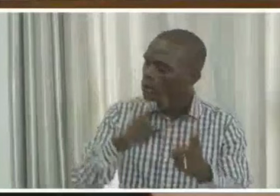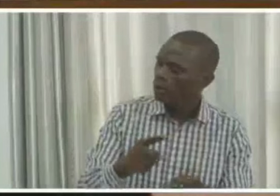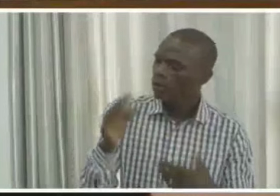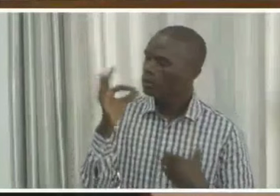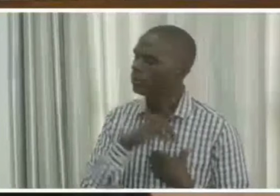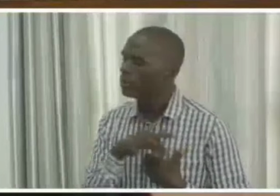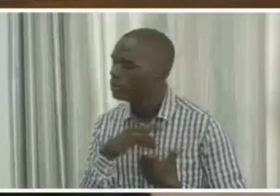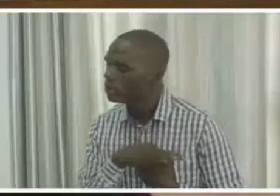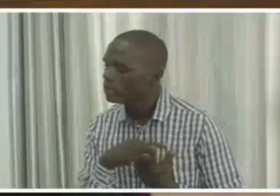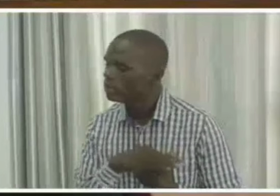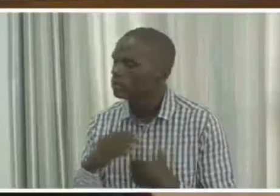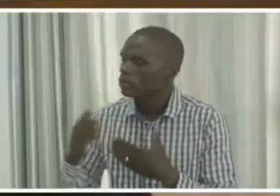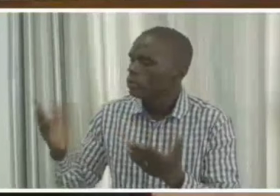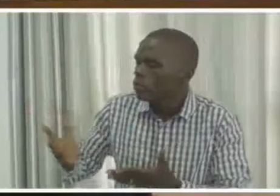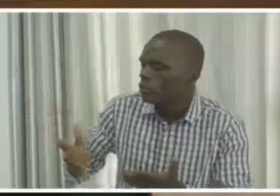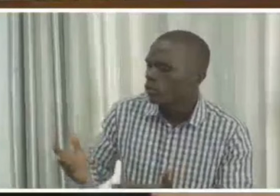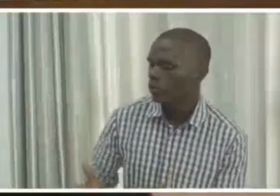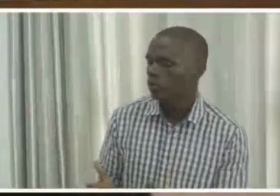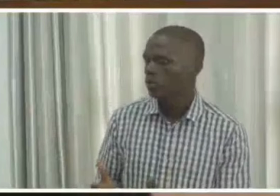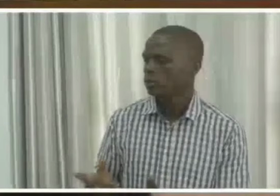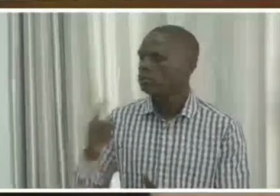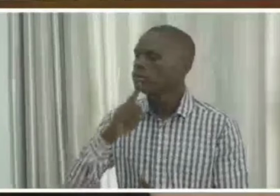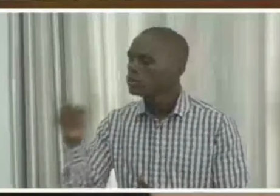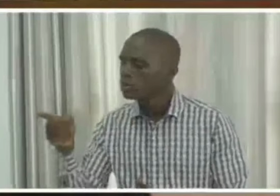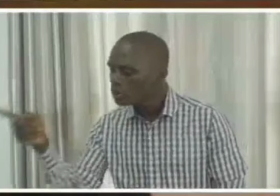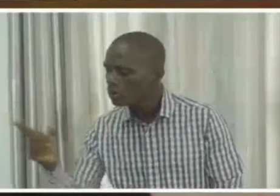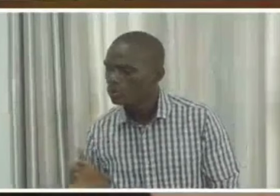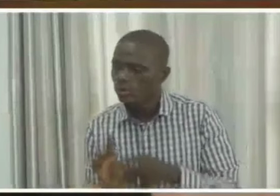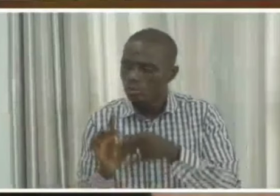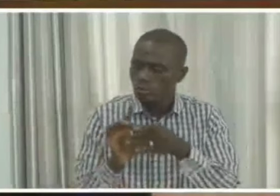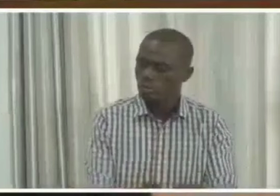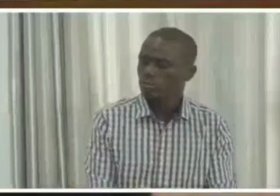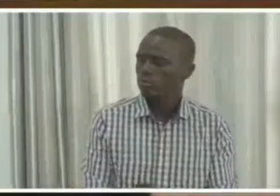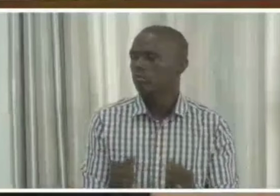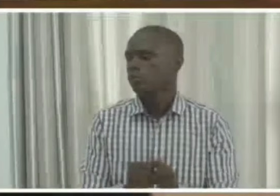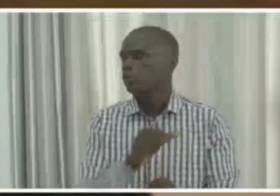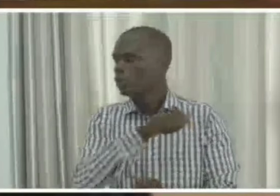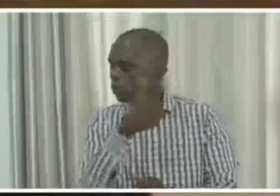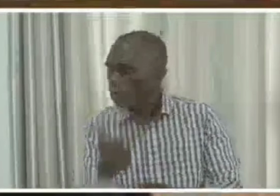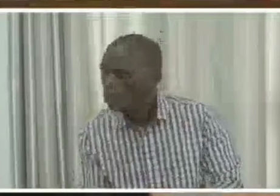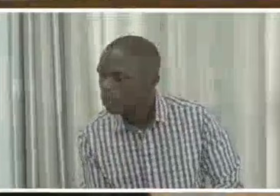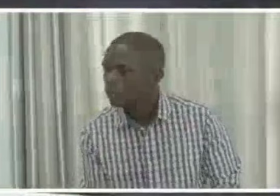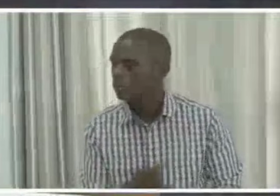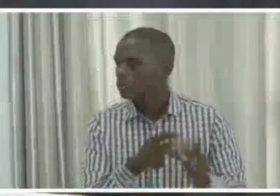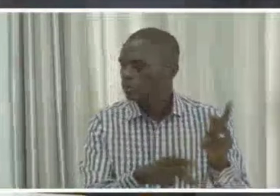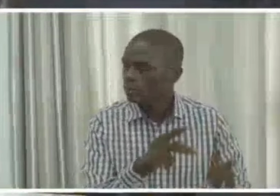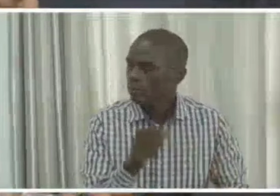major contracts, major partnerships, waiting at the tangibles who gain.